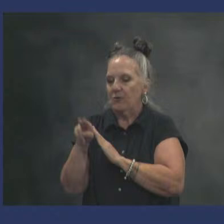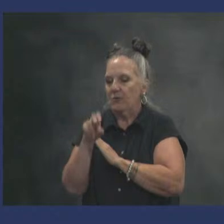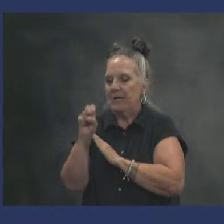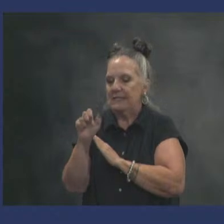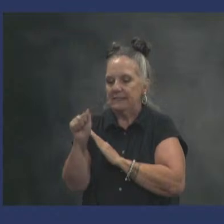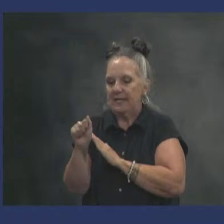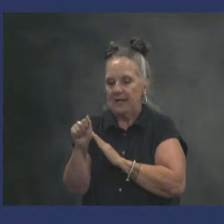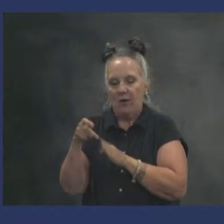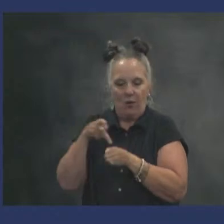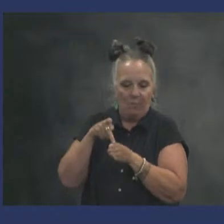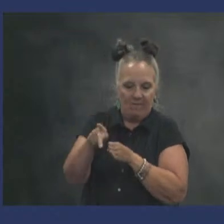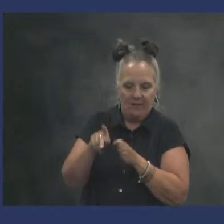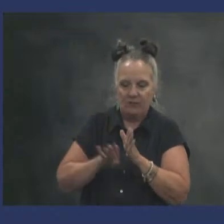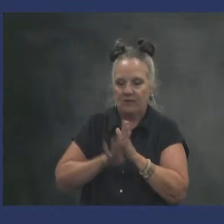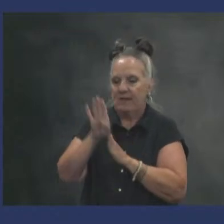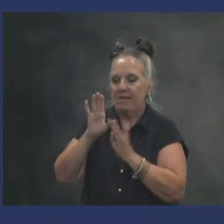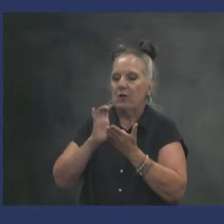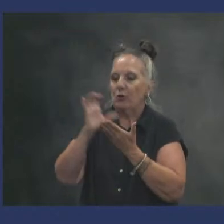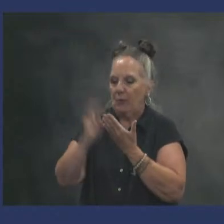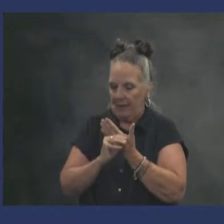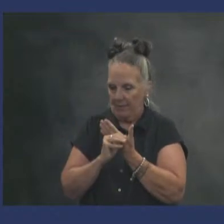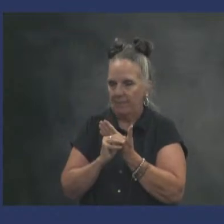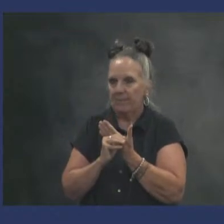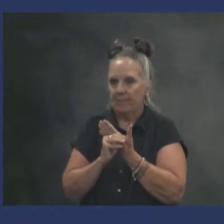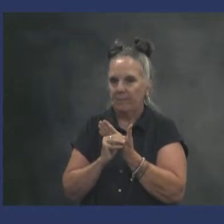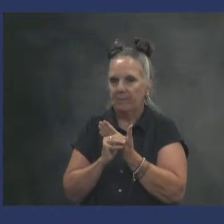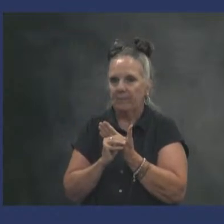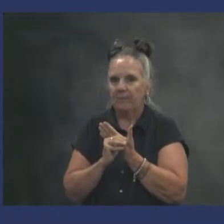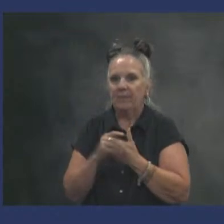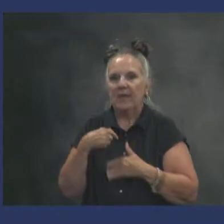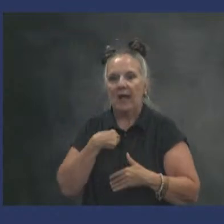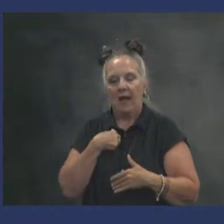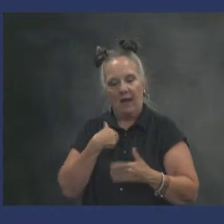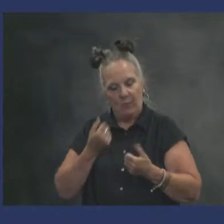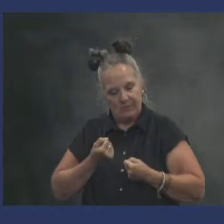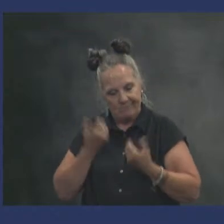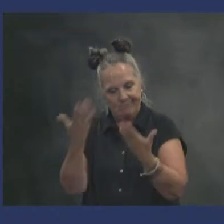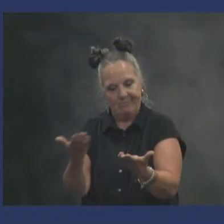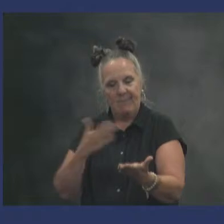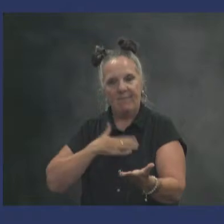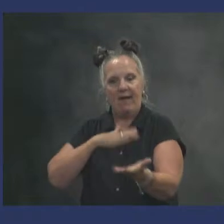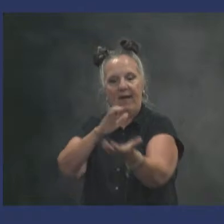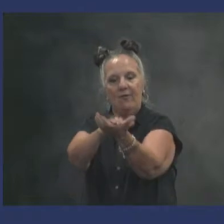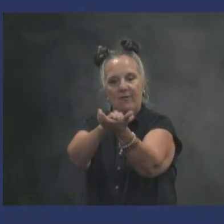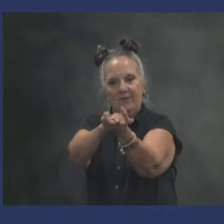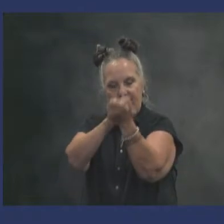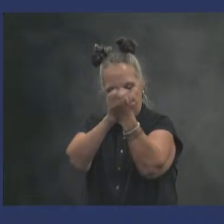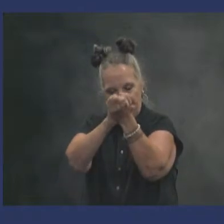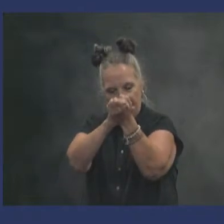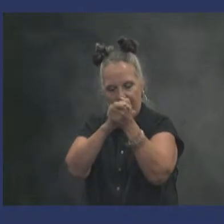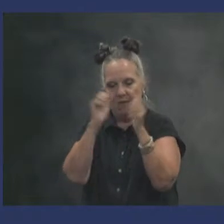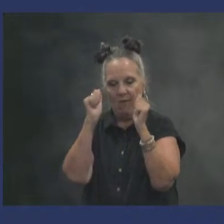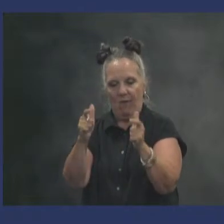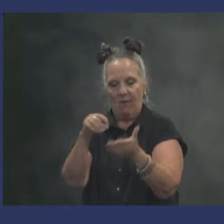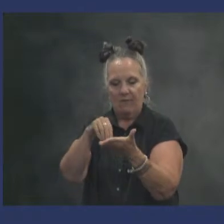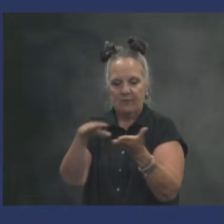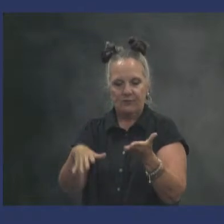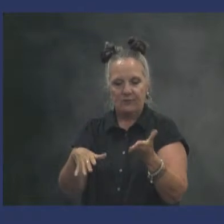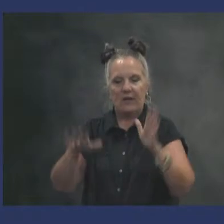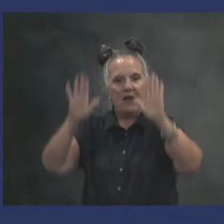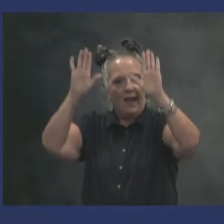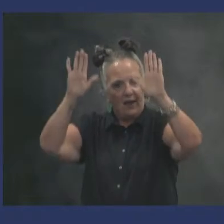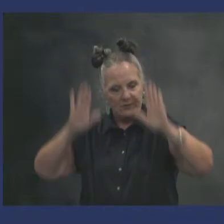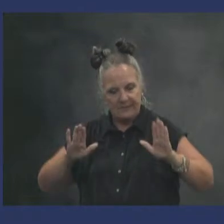USA professional development curriculum. I'd like to extend my congratulations to all of our students on their outstanding